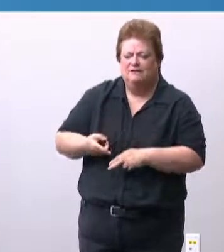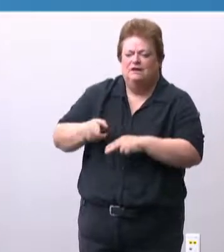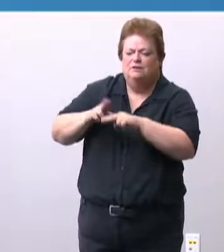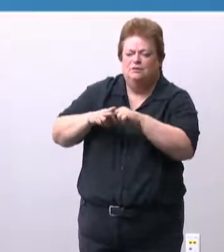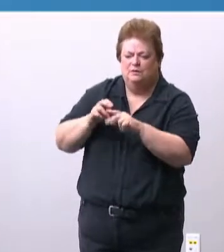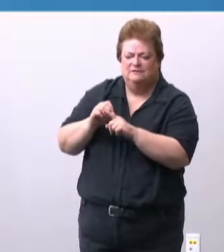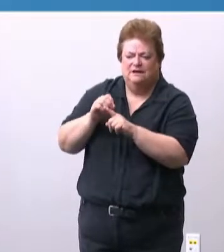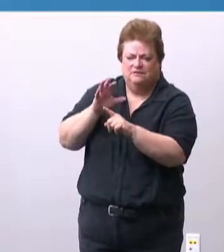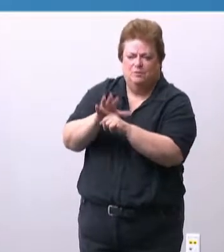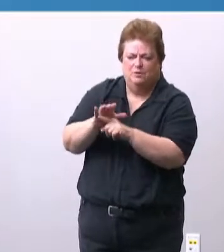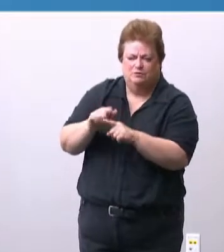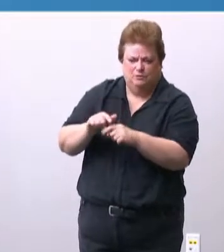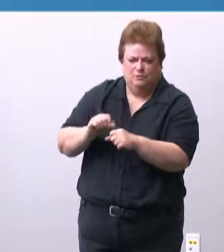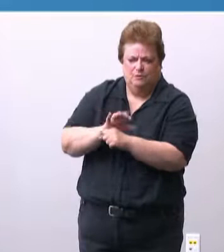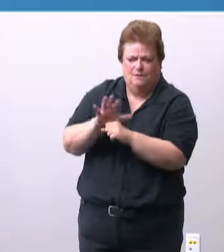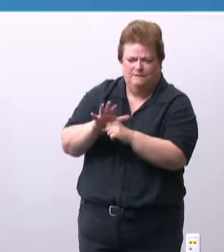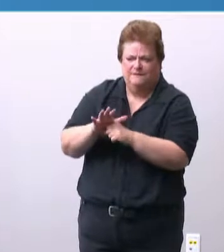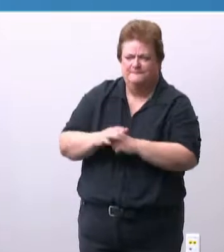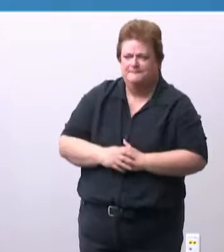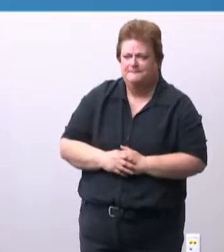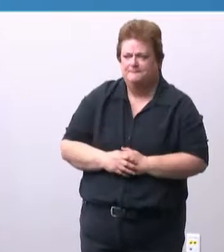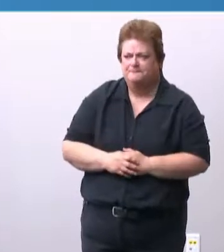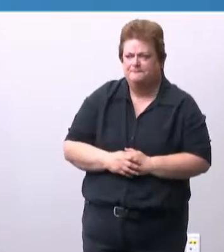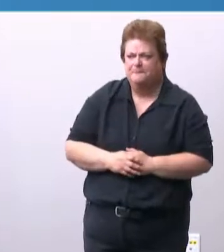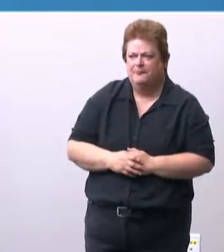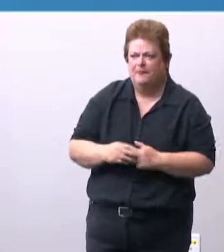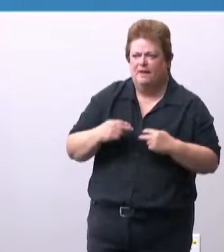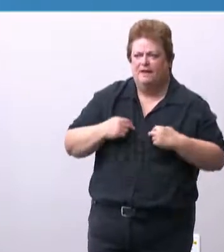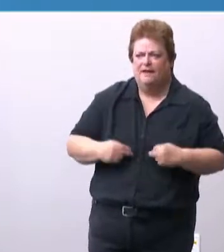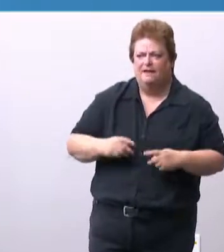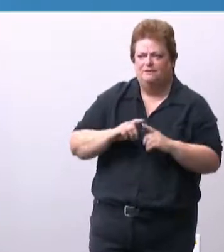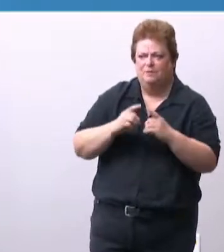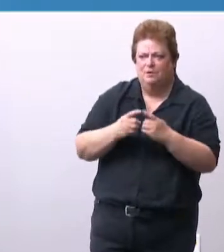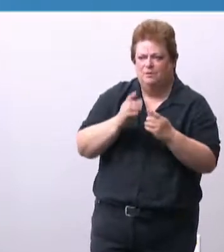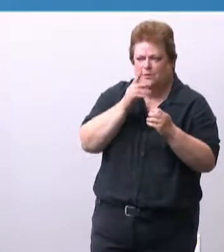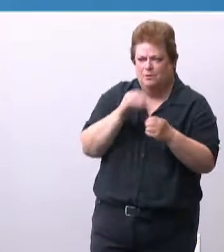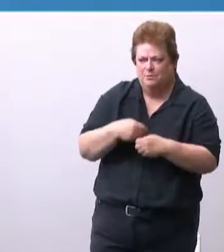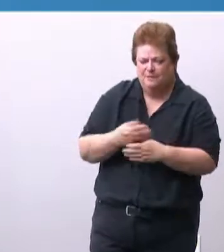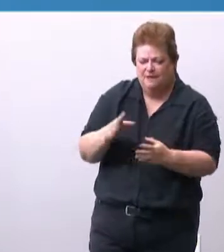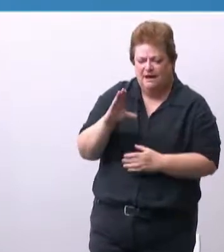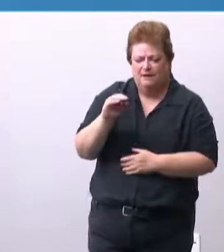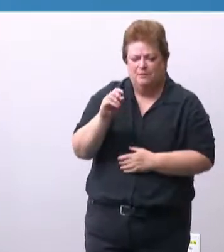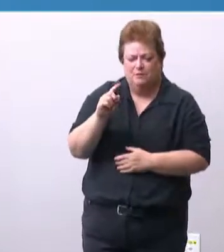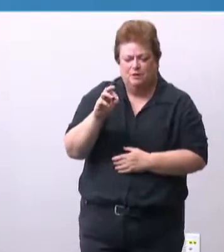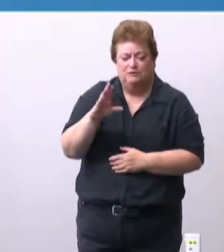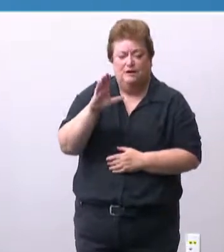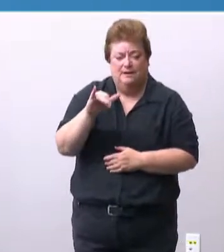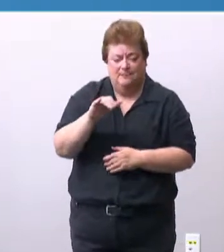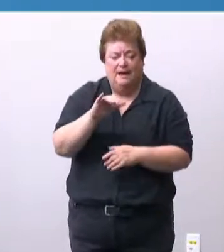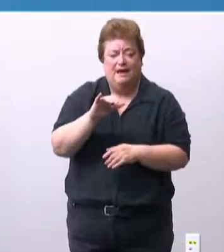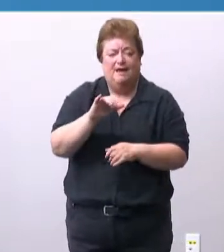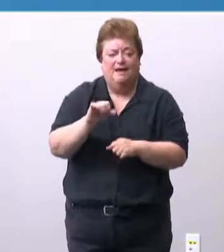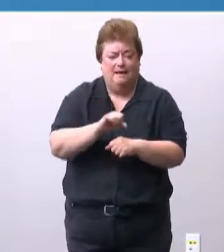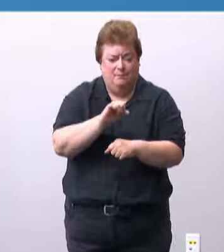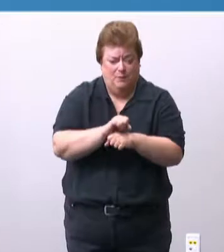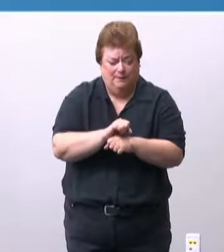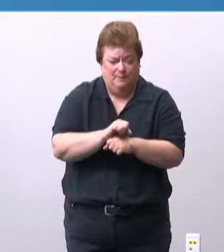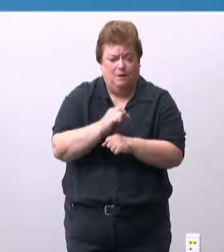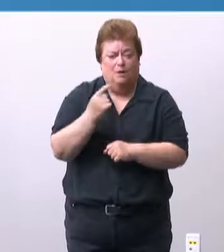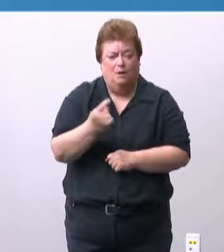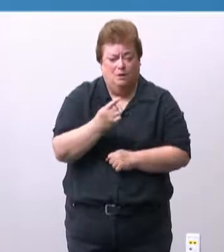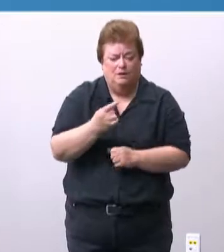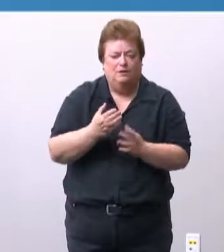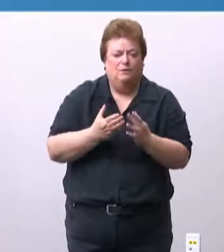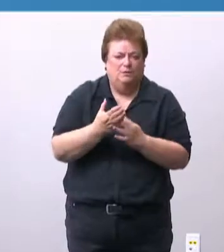to COVID-19. The health department will be providing booster doses by appointment only through designated